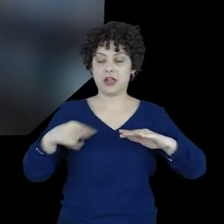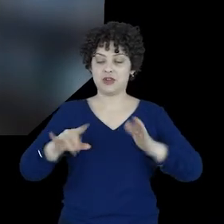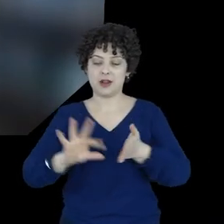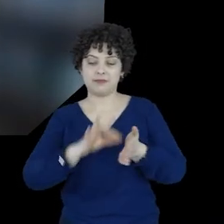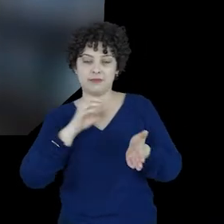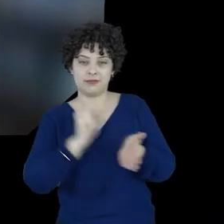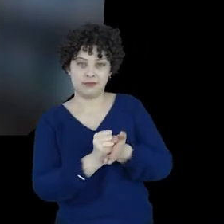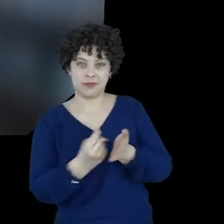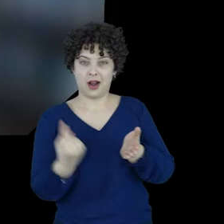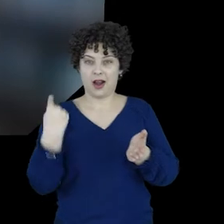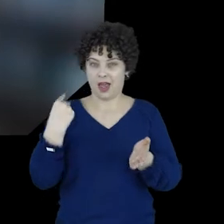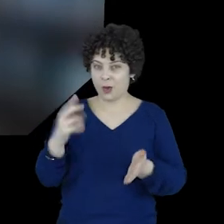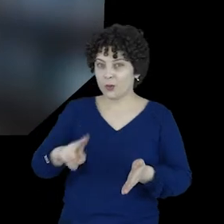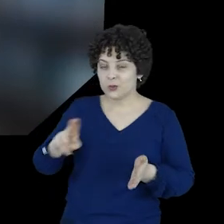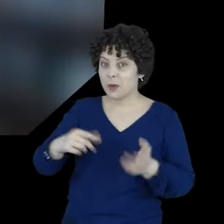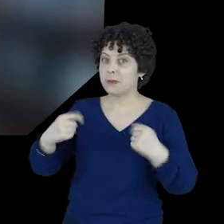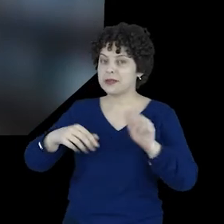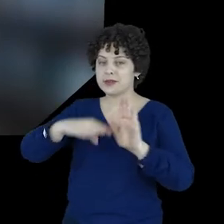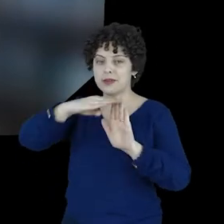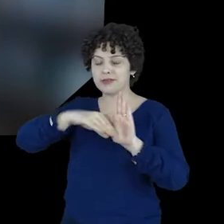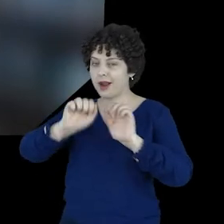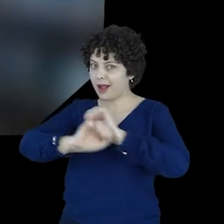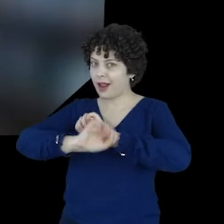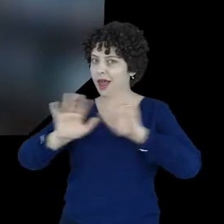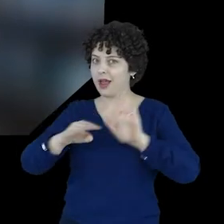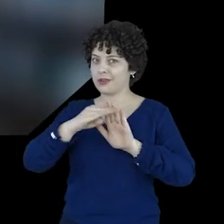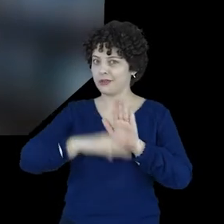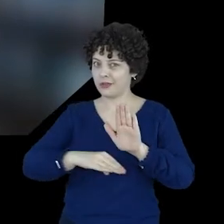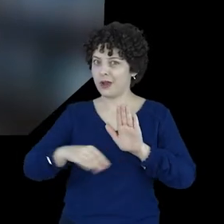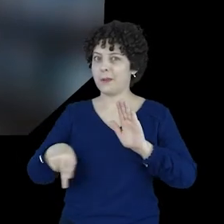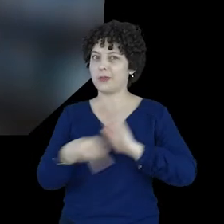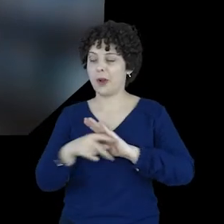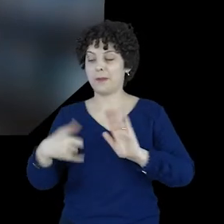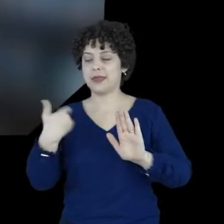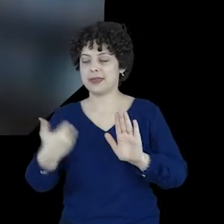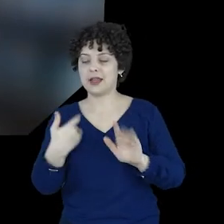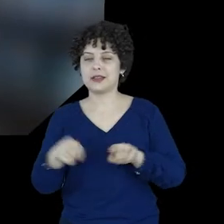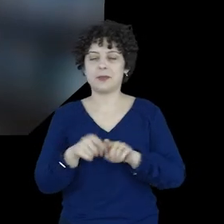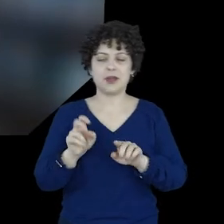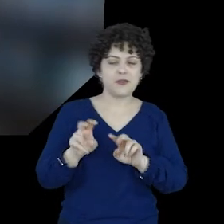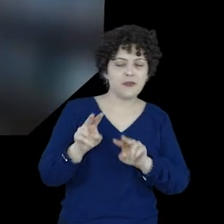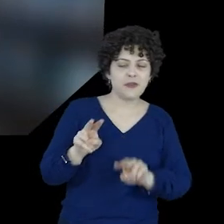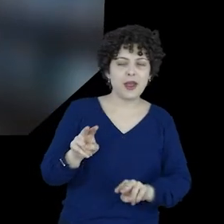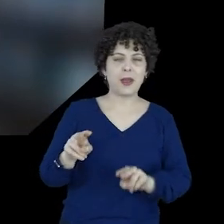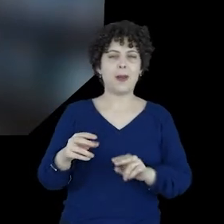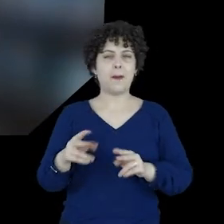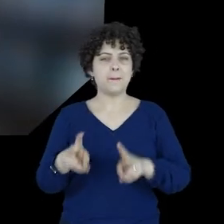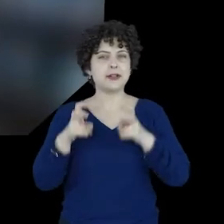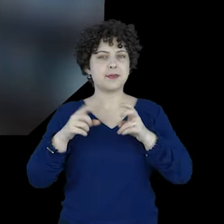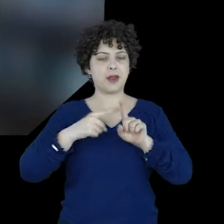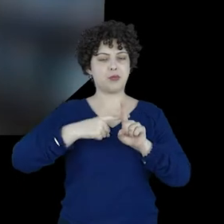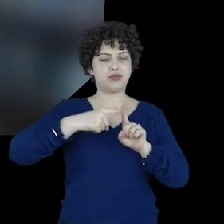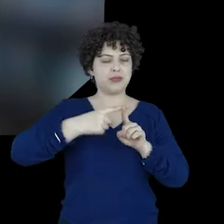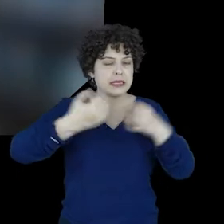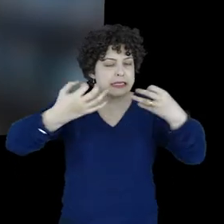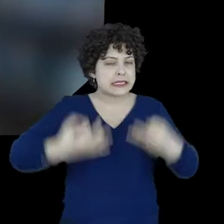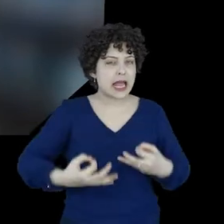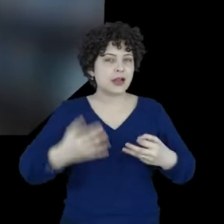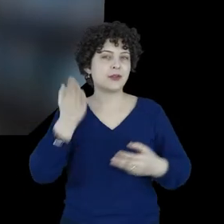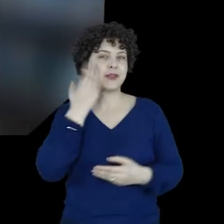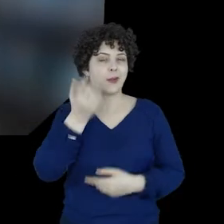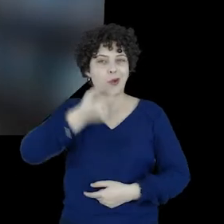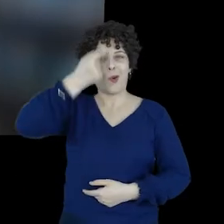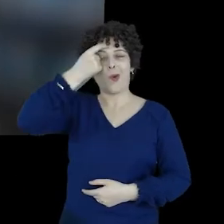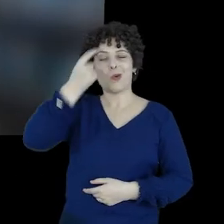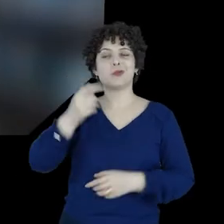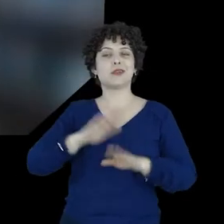has signed up to when using a service. They must establish the age of their users to a level of certainty that's appropriate given